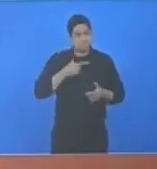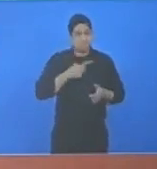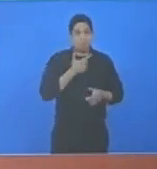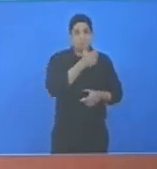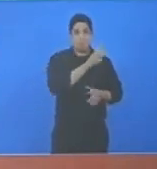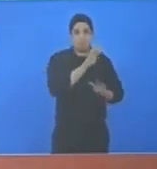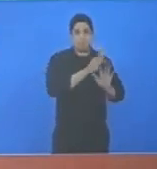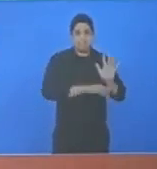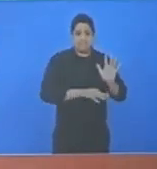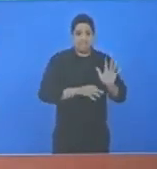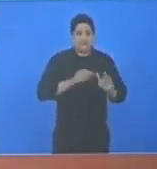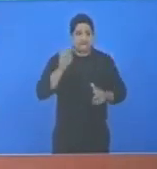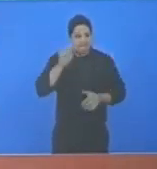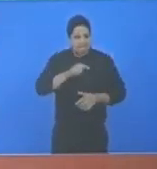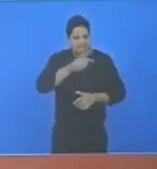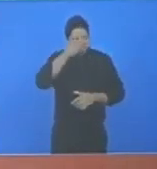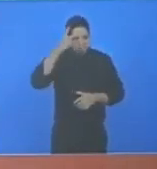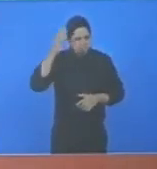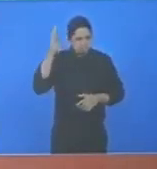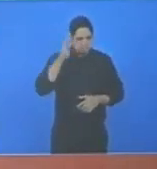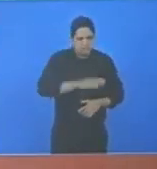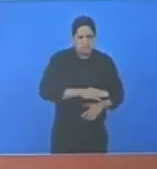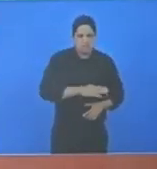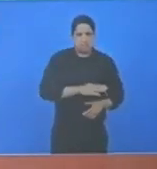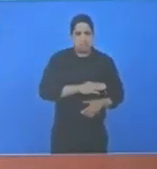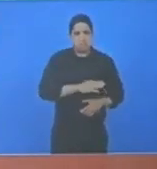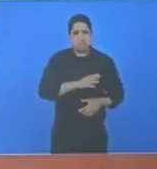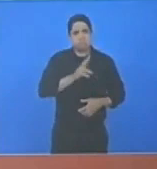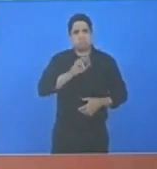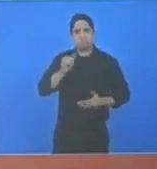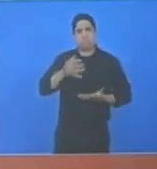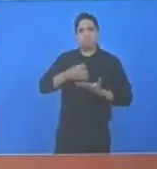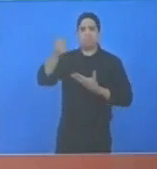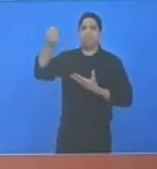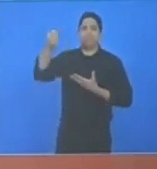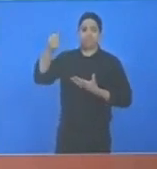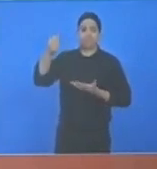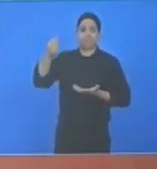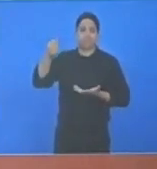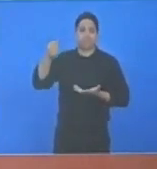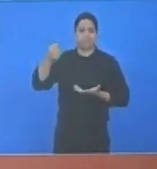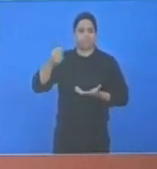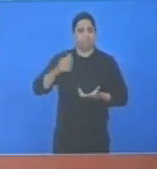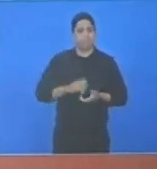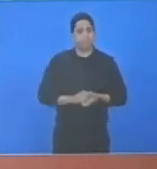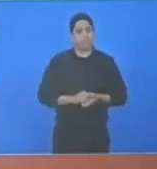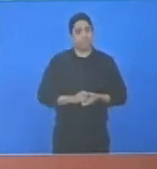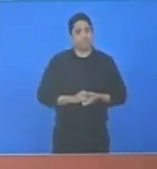The other passage says, and the bad man will not enter.